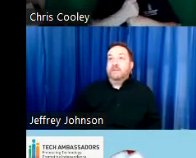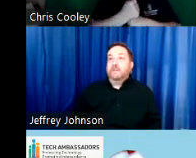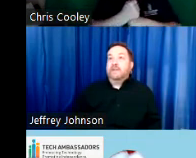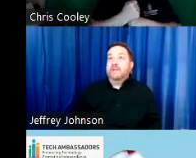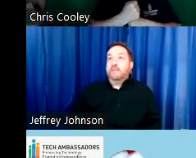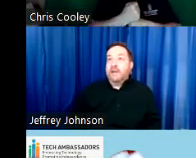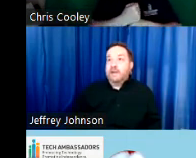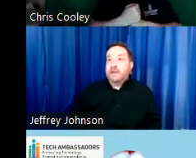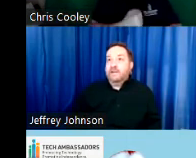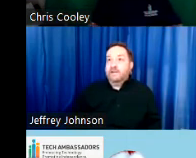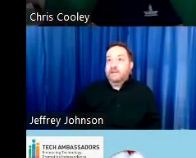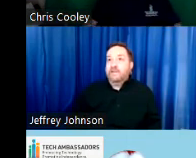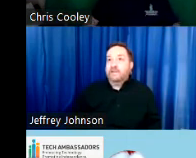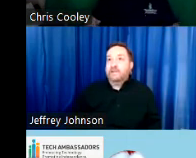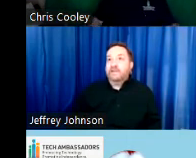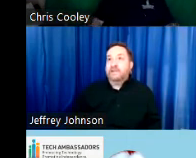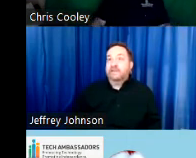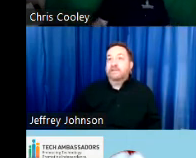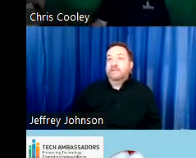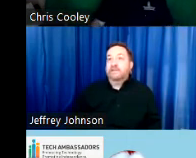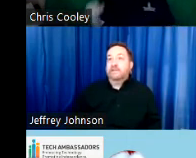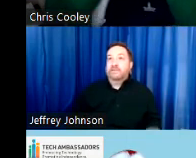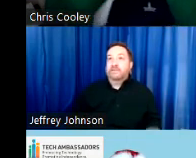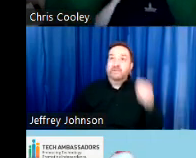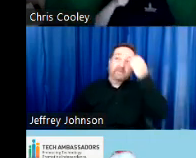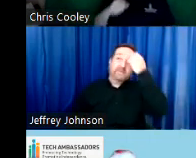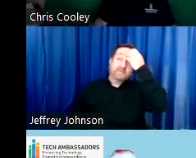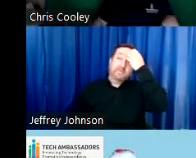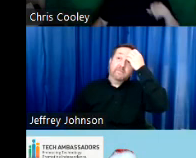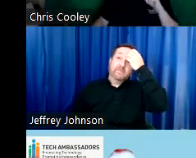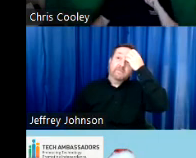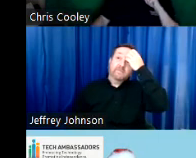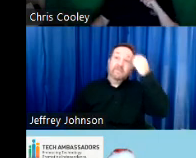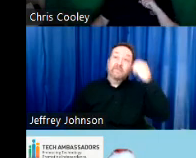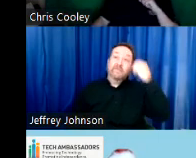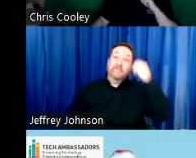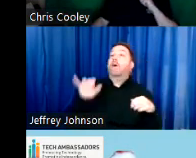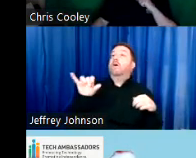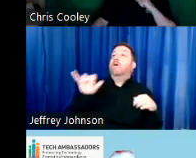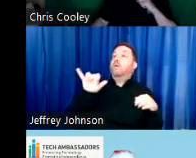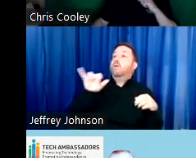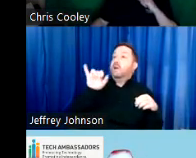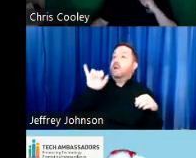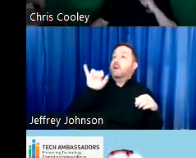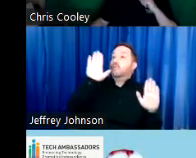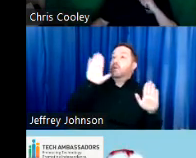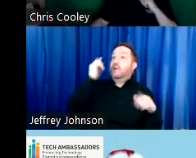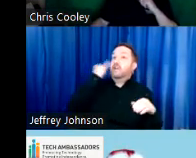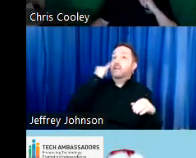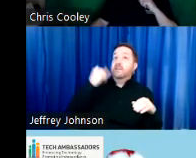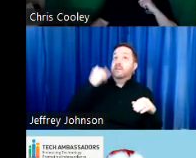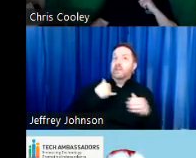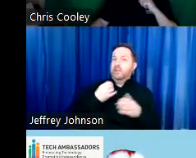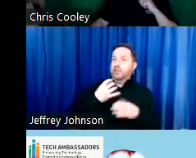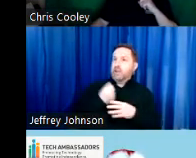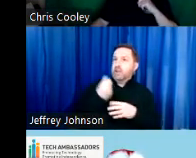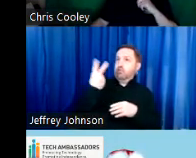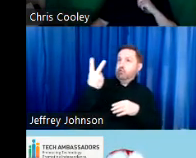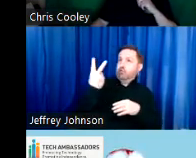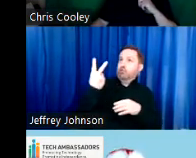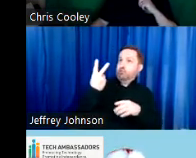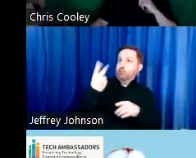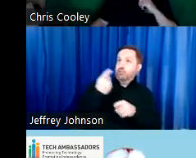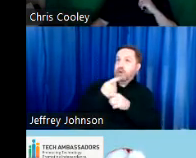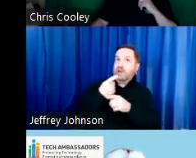bedtime, making the bed even easier. Oh yeah, that's great. And you get 2 in this package here. So